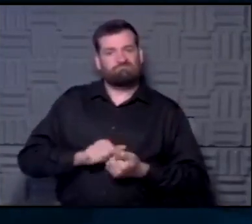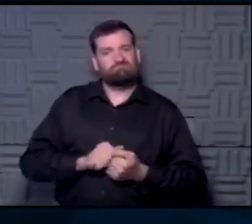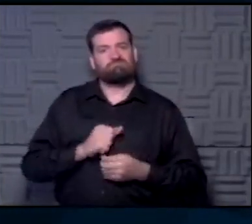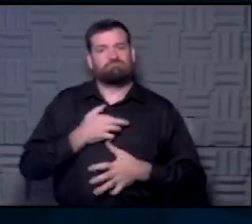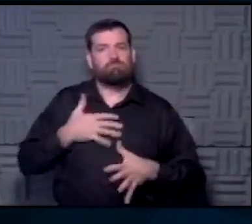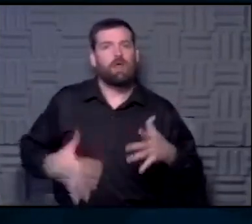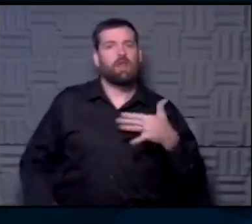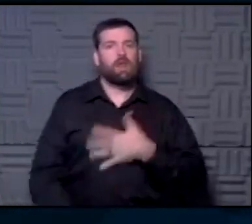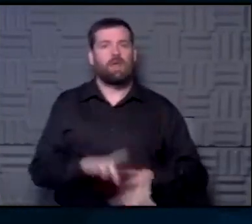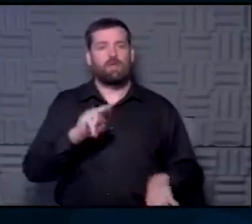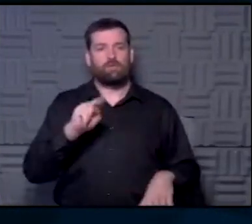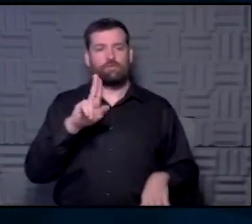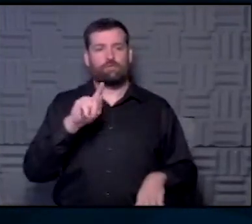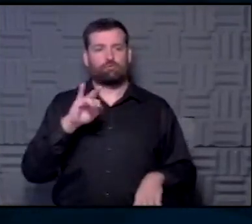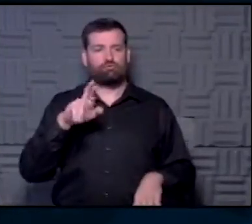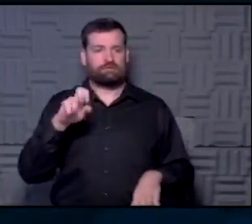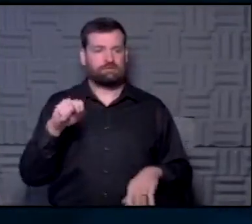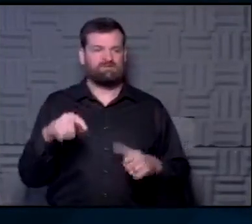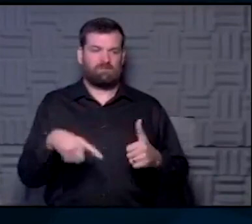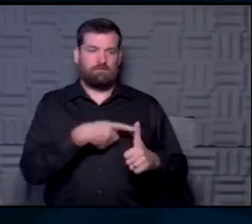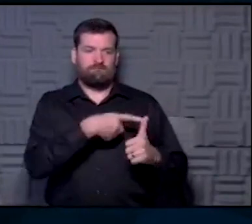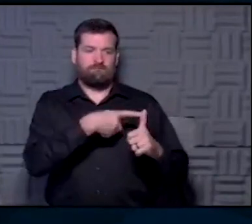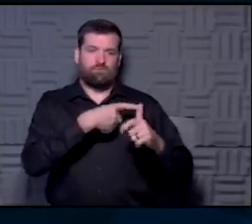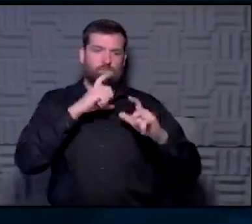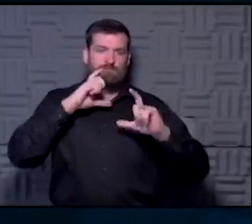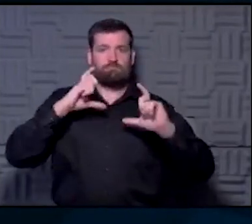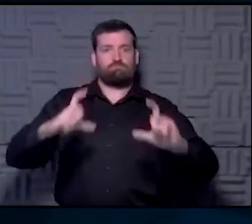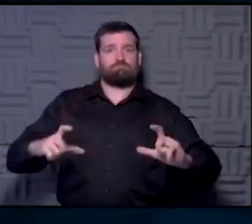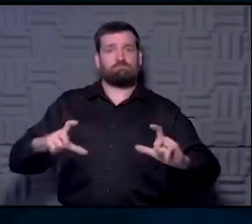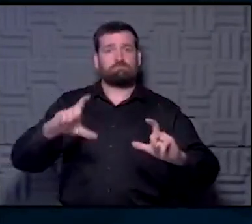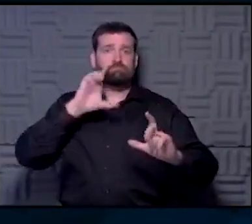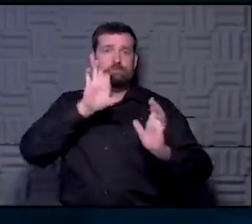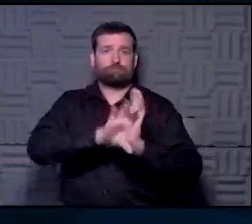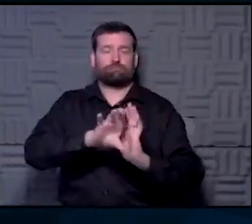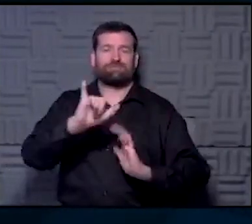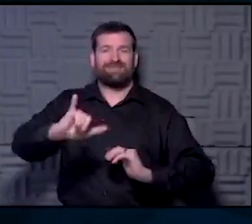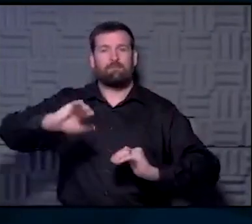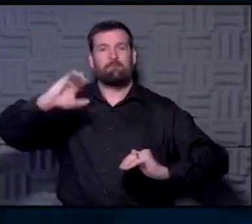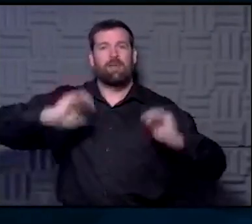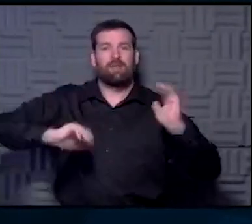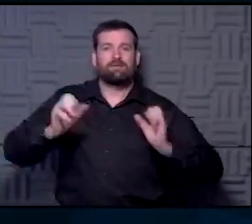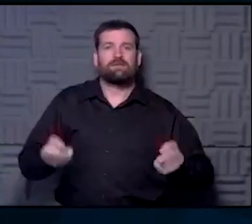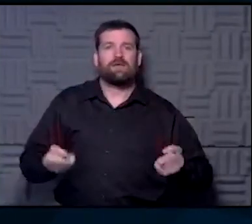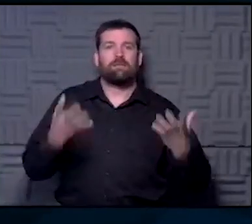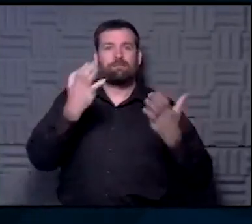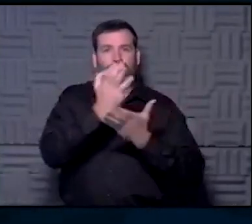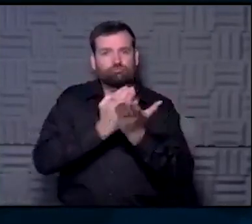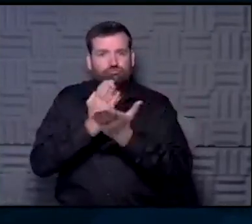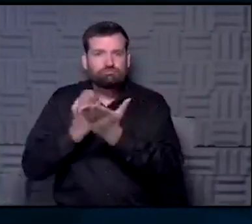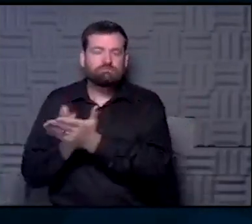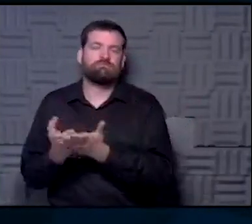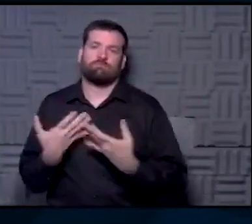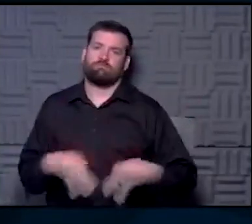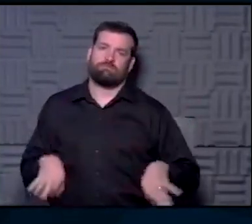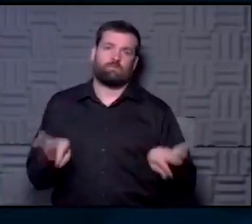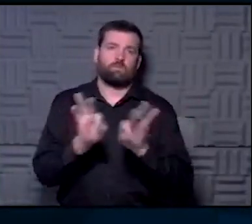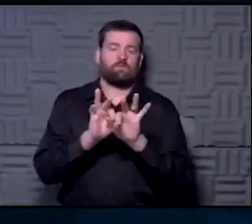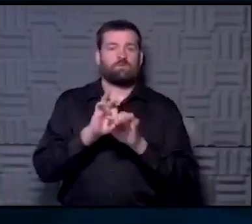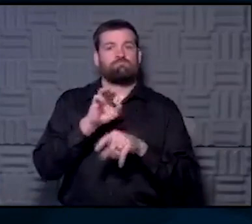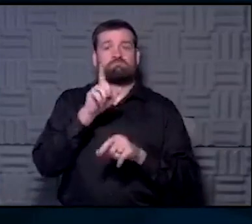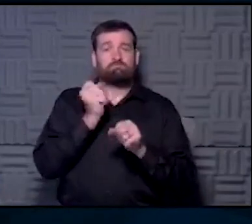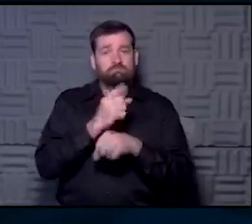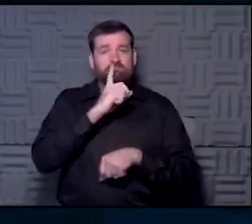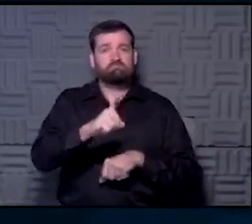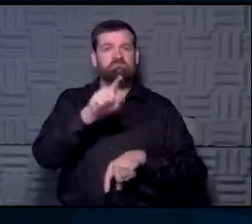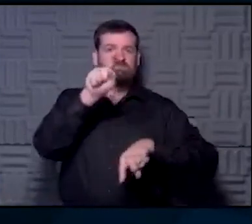So the first picture we had up with the plate is really showing us that balance too. This is going to ensure that all the varieties of